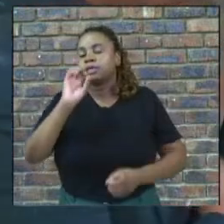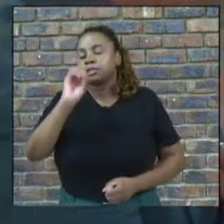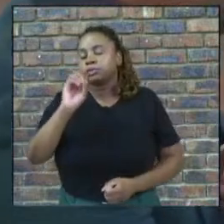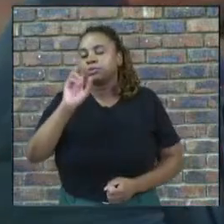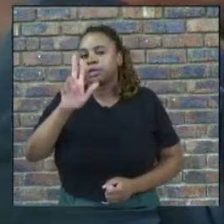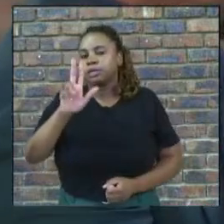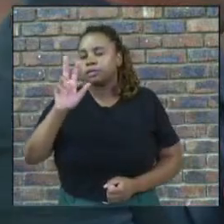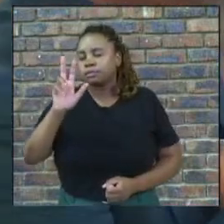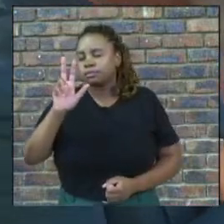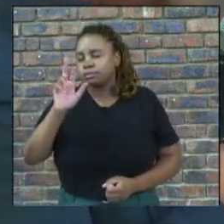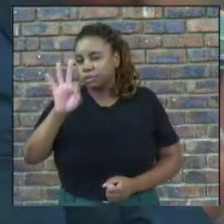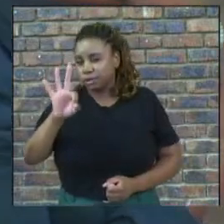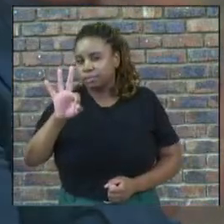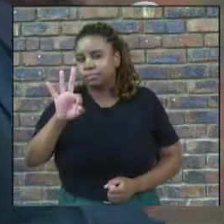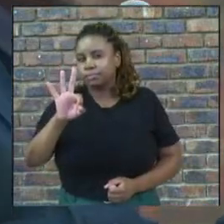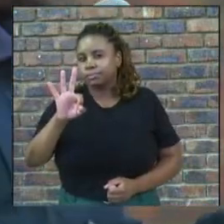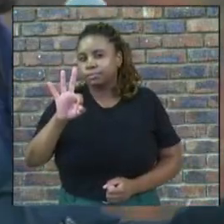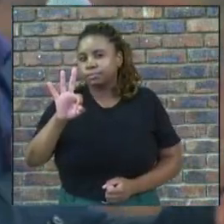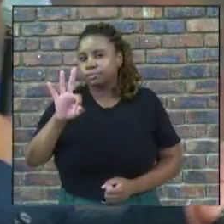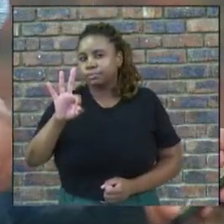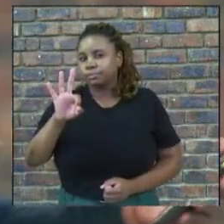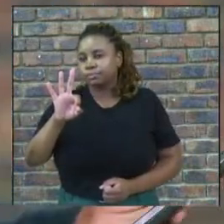083